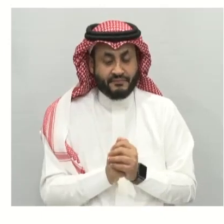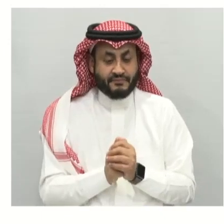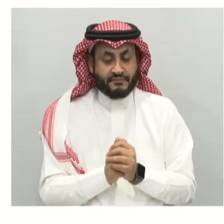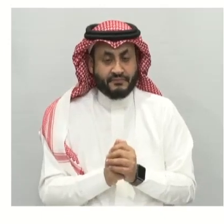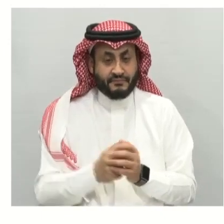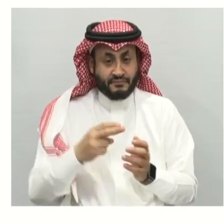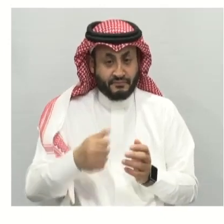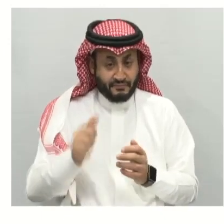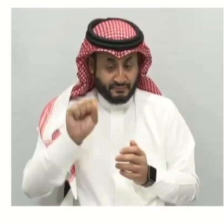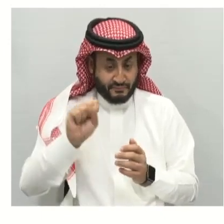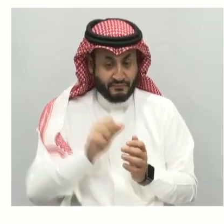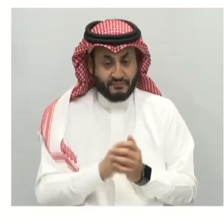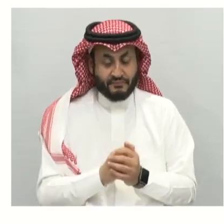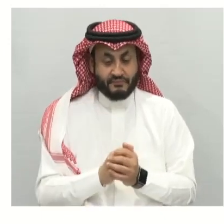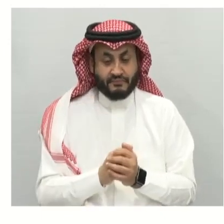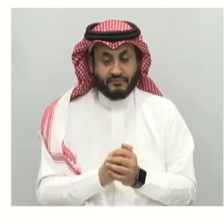has,